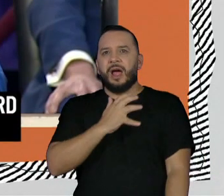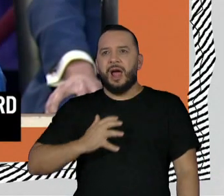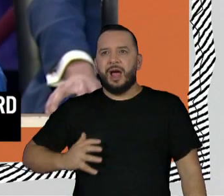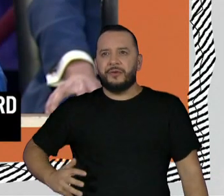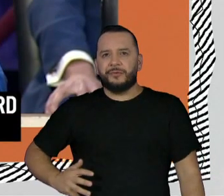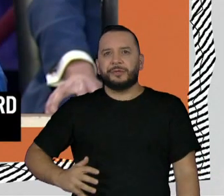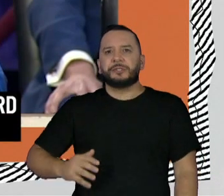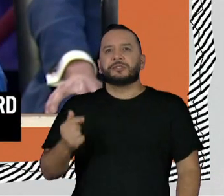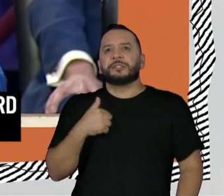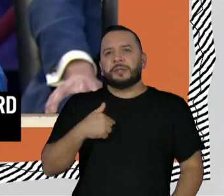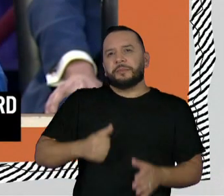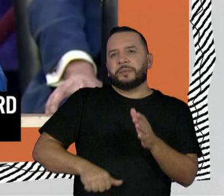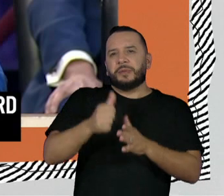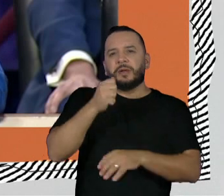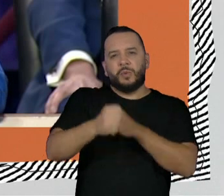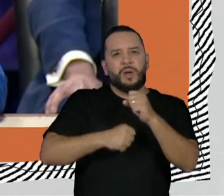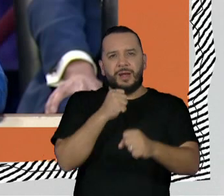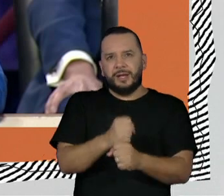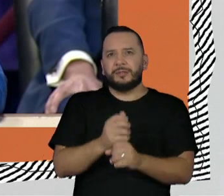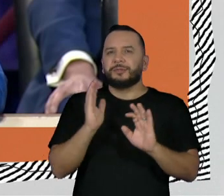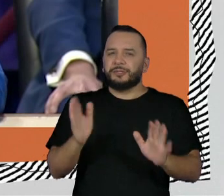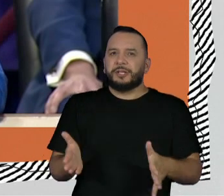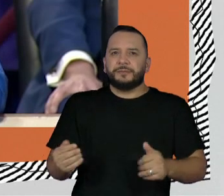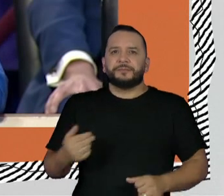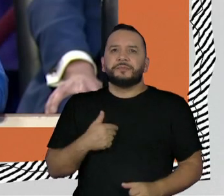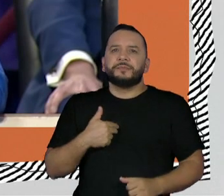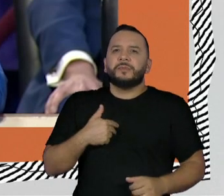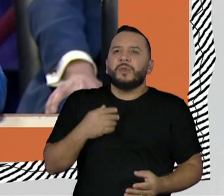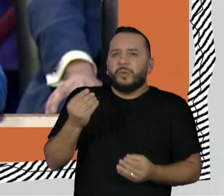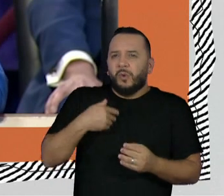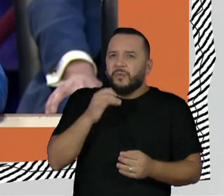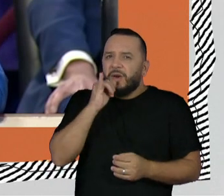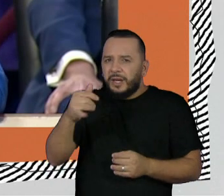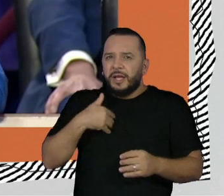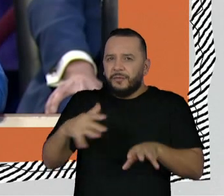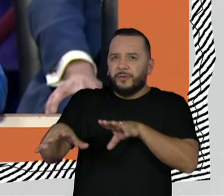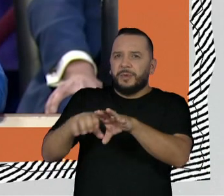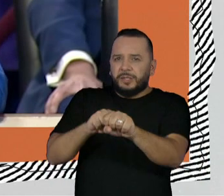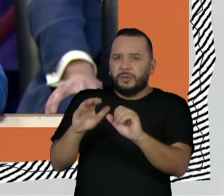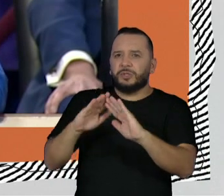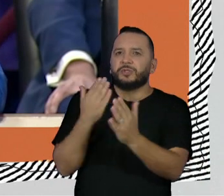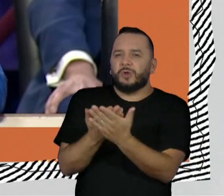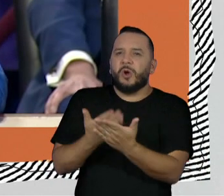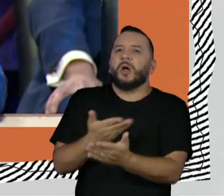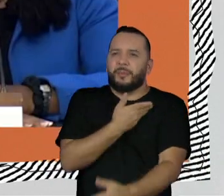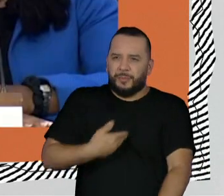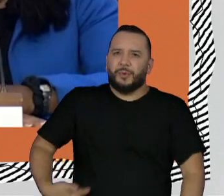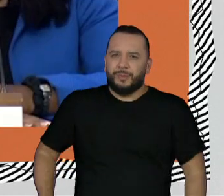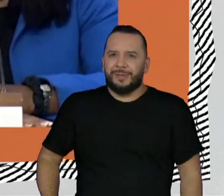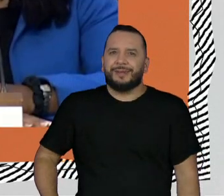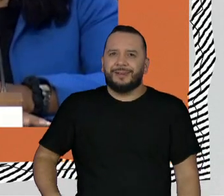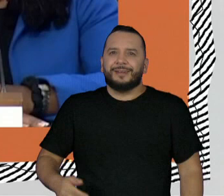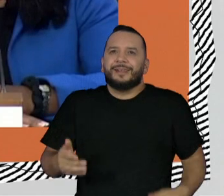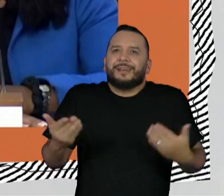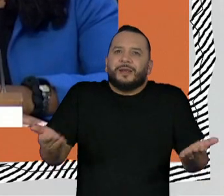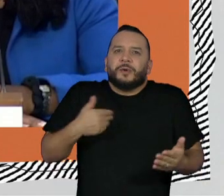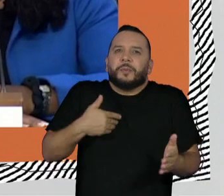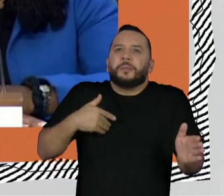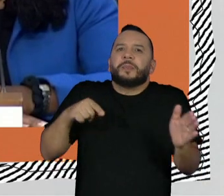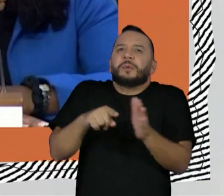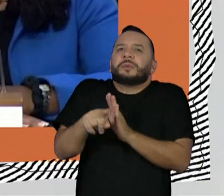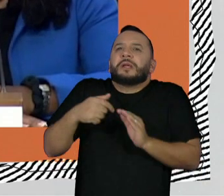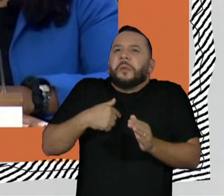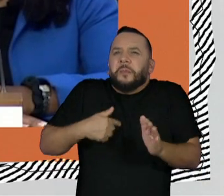Harvard Yard my freshman year. As I mentioned, I went to public school. I was really